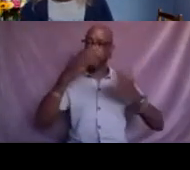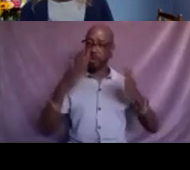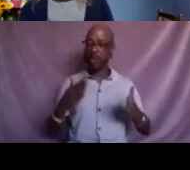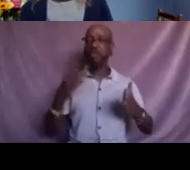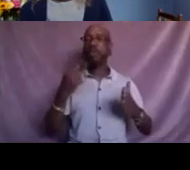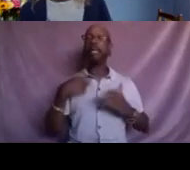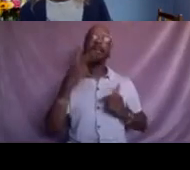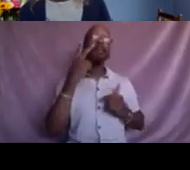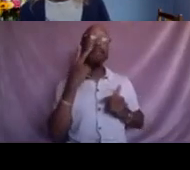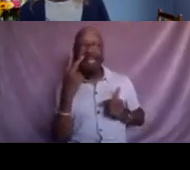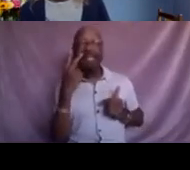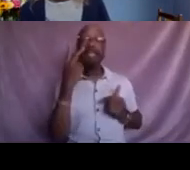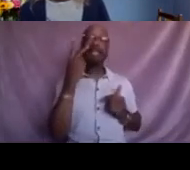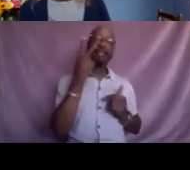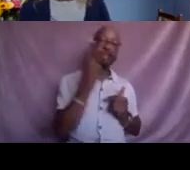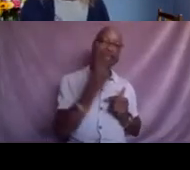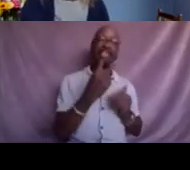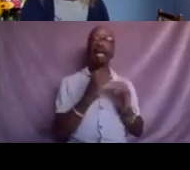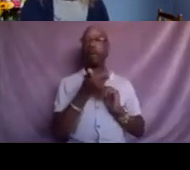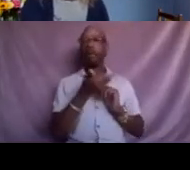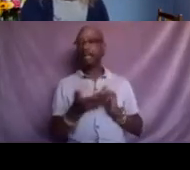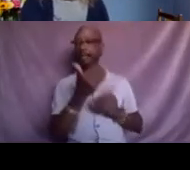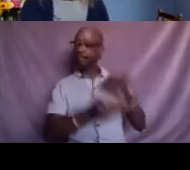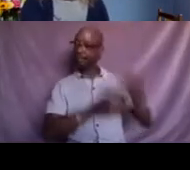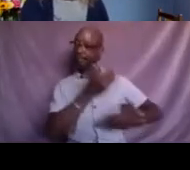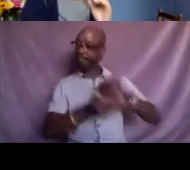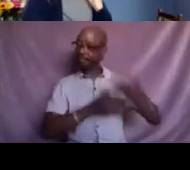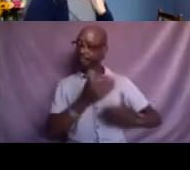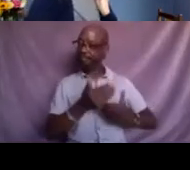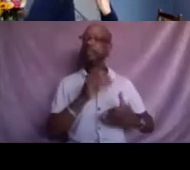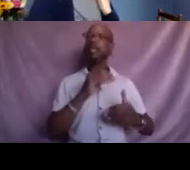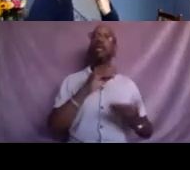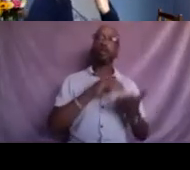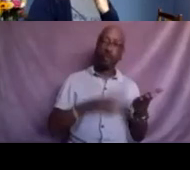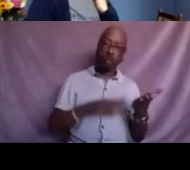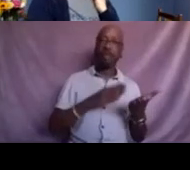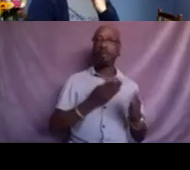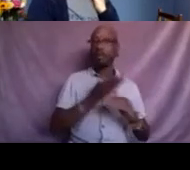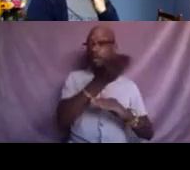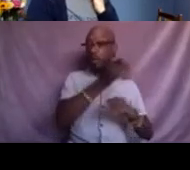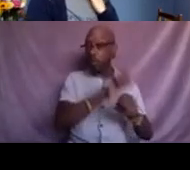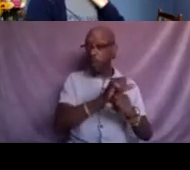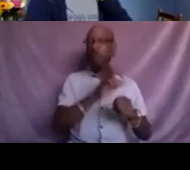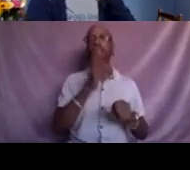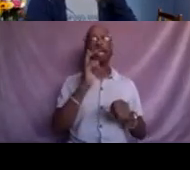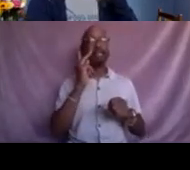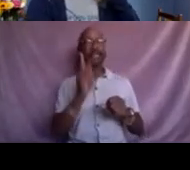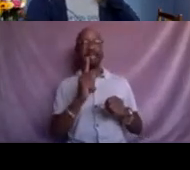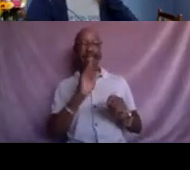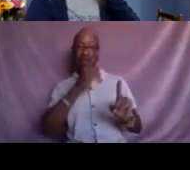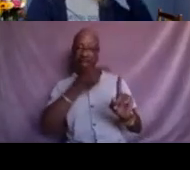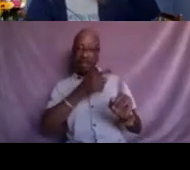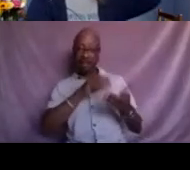and see, how are students doing? Are they turning stuff in? They can peek into a certain student's work. They can see grades and feedback and that kind of